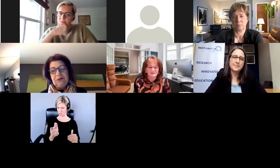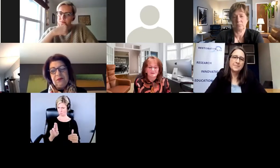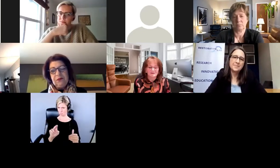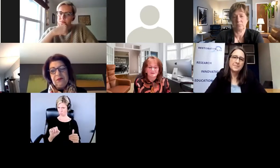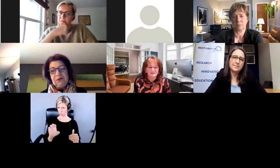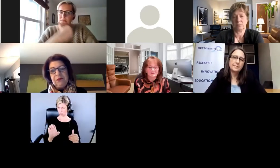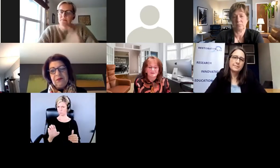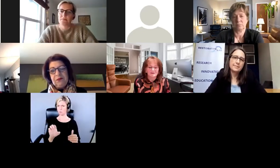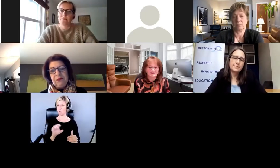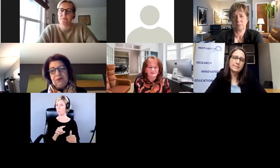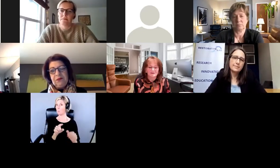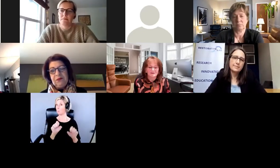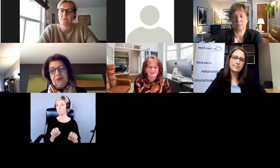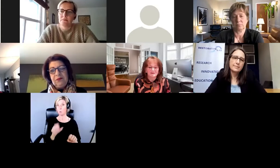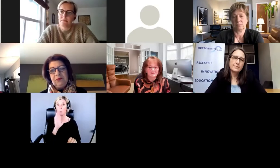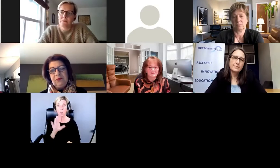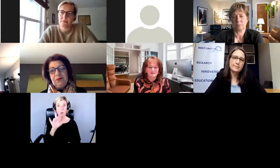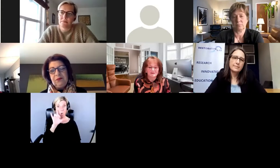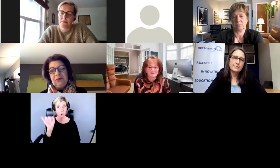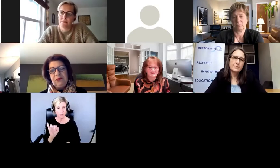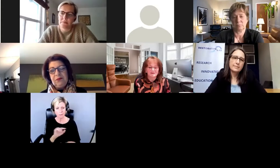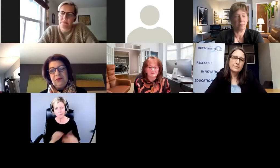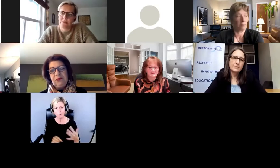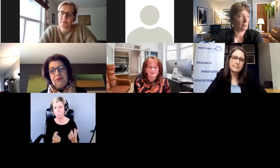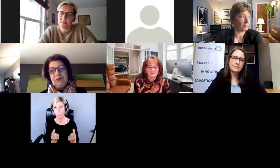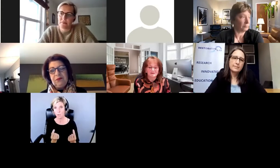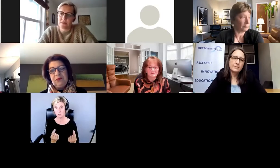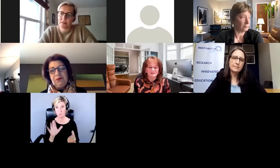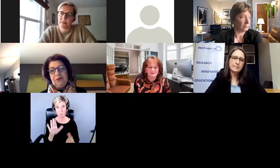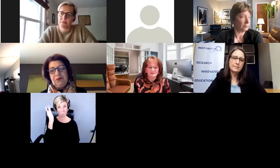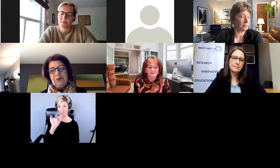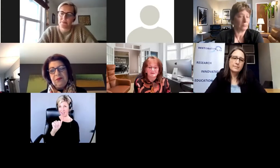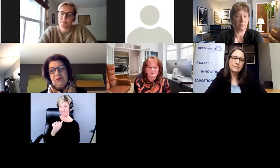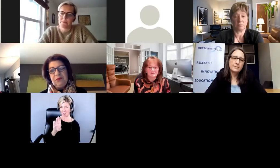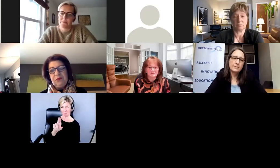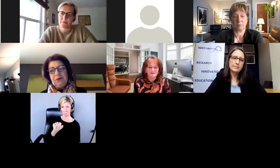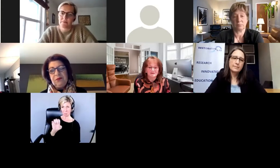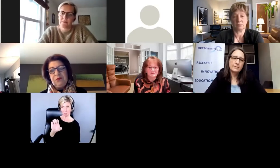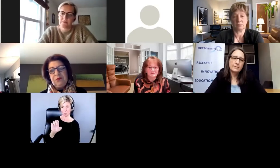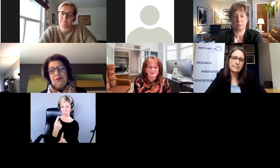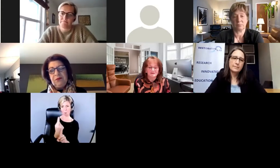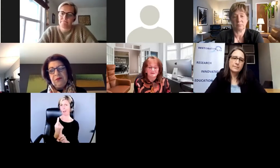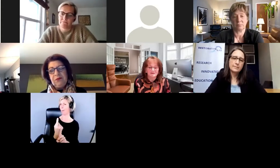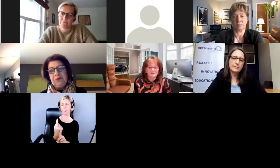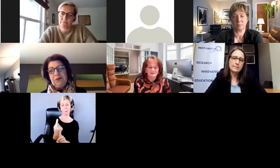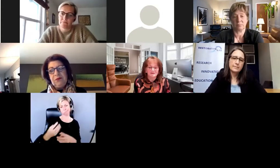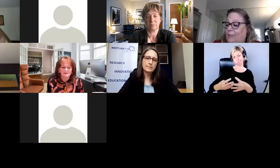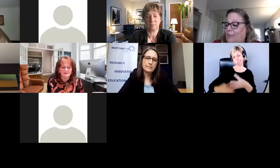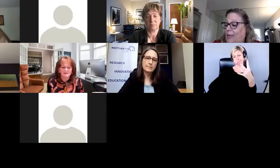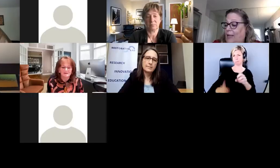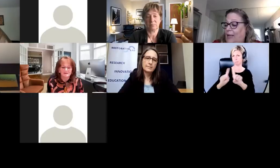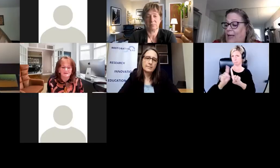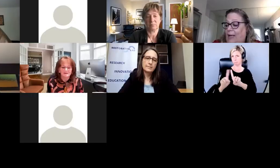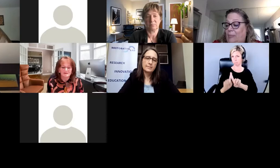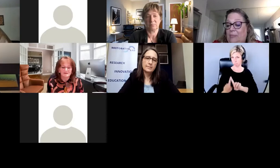present. There's different types of abuse that they would need to become familiar with. And,